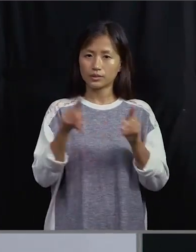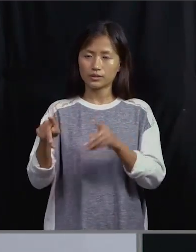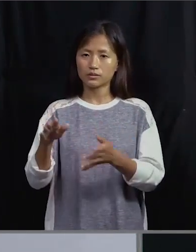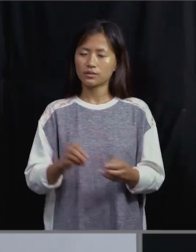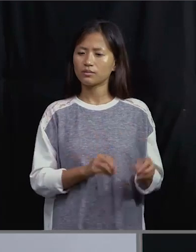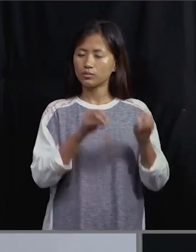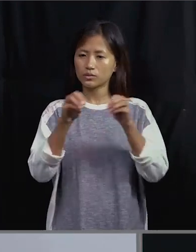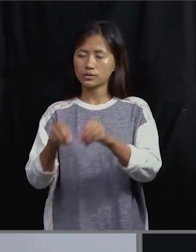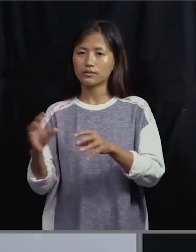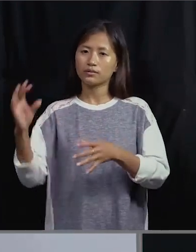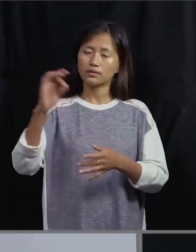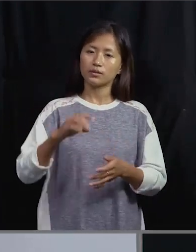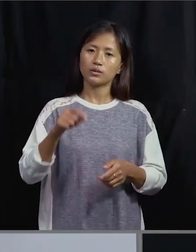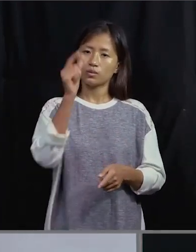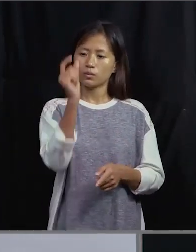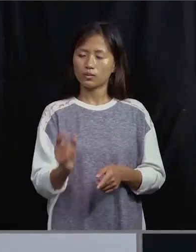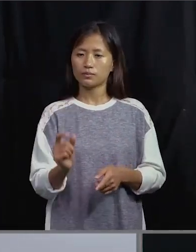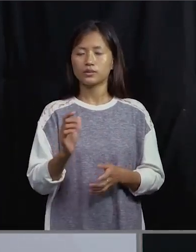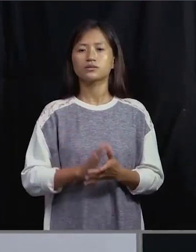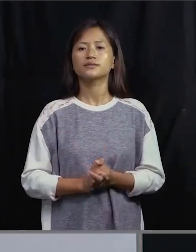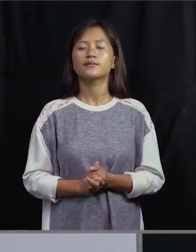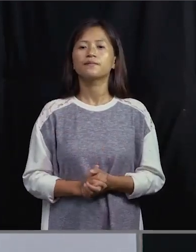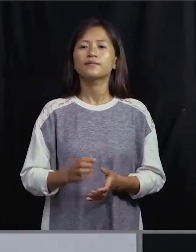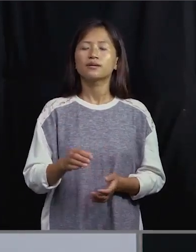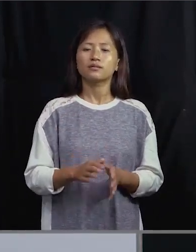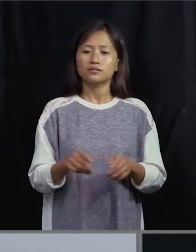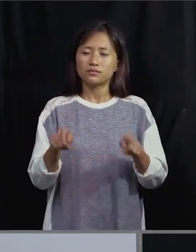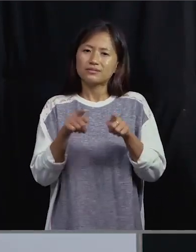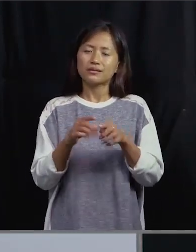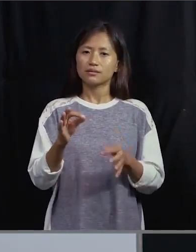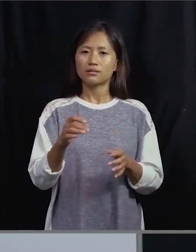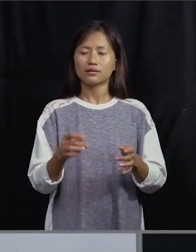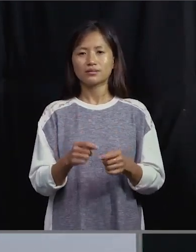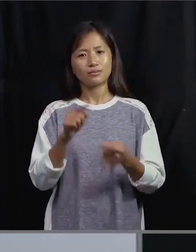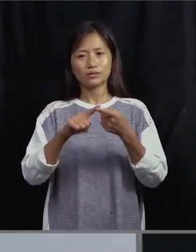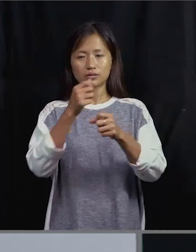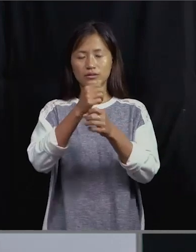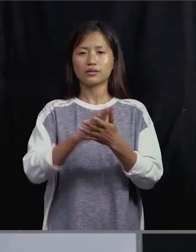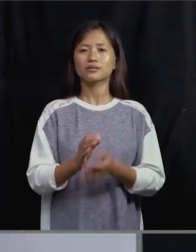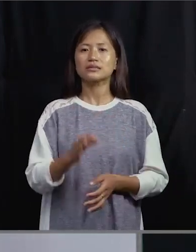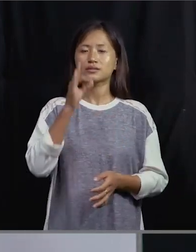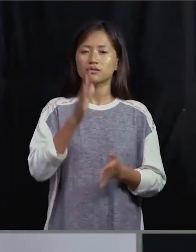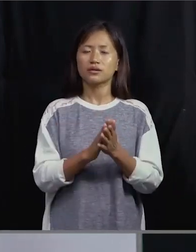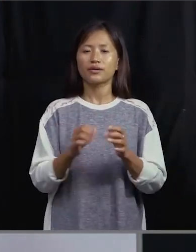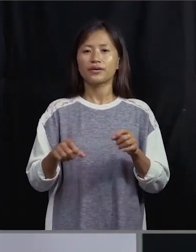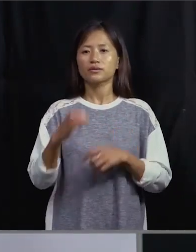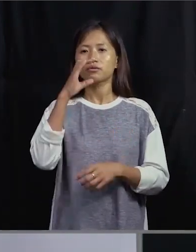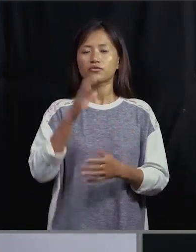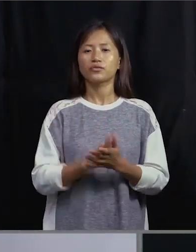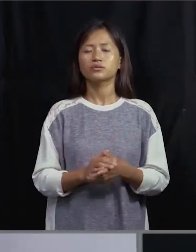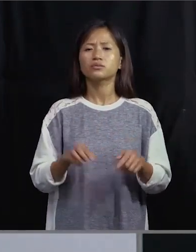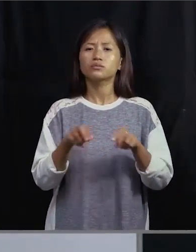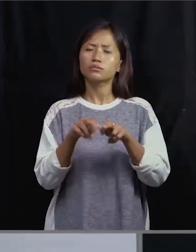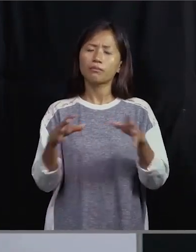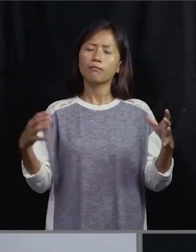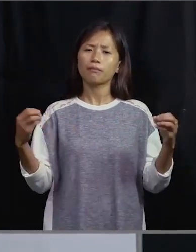Some such like examples are, you know, tea and coffee, or not, Pepsodent and Colgate. There are